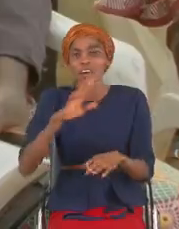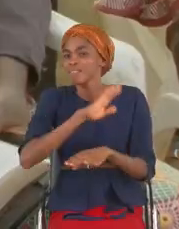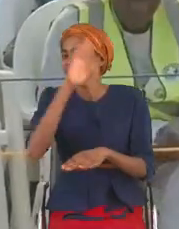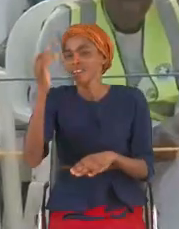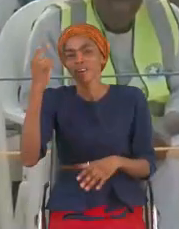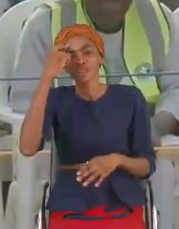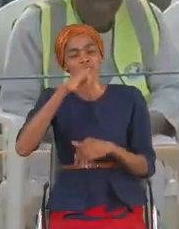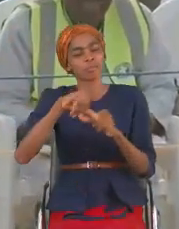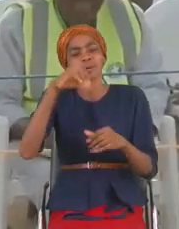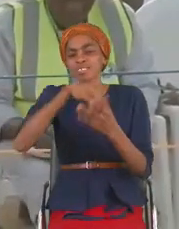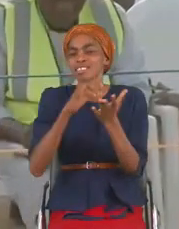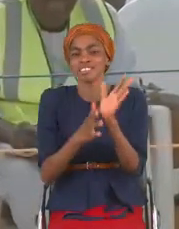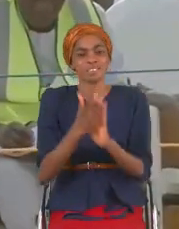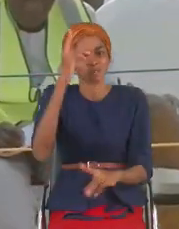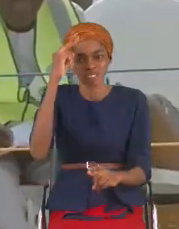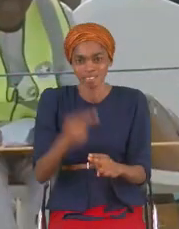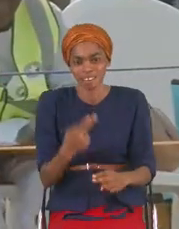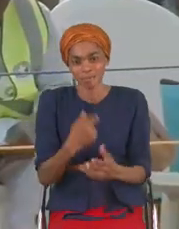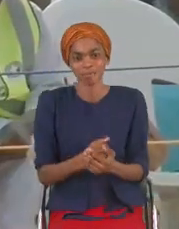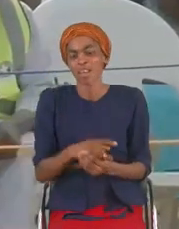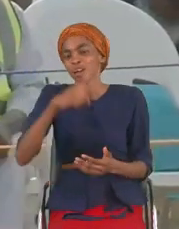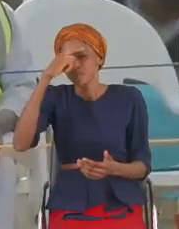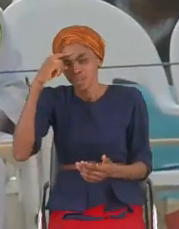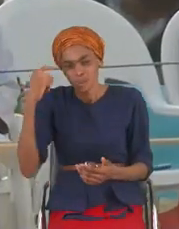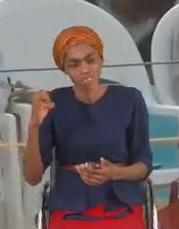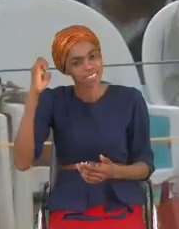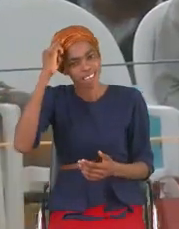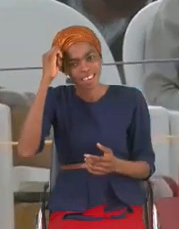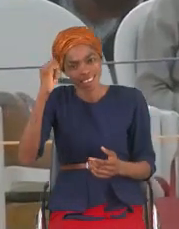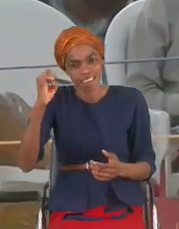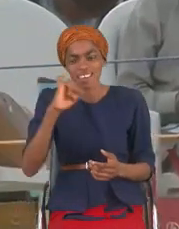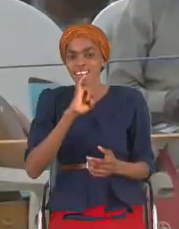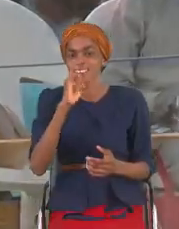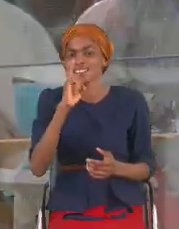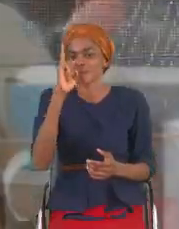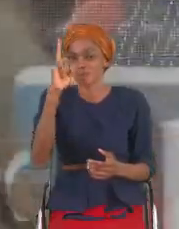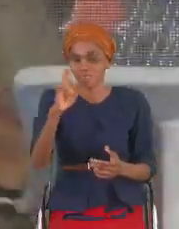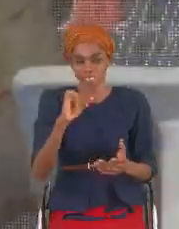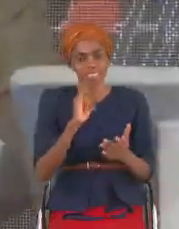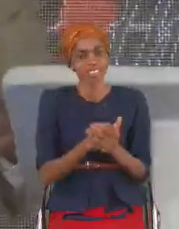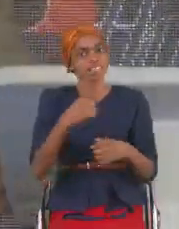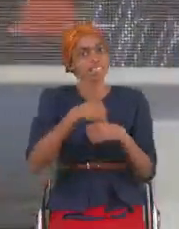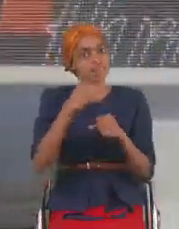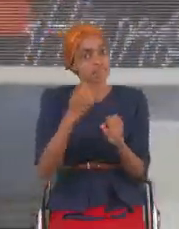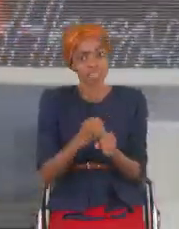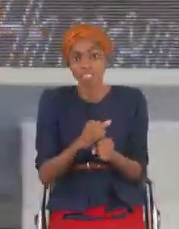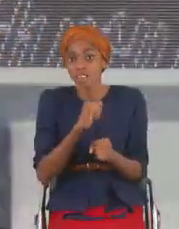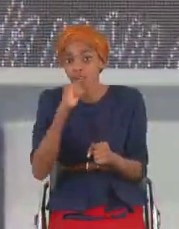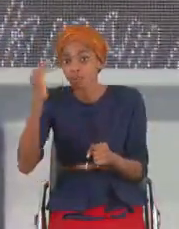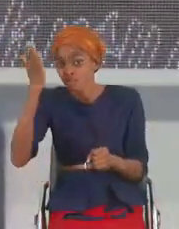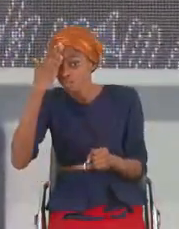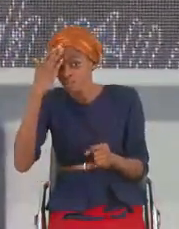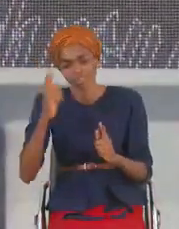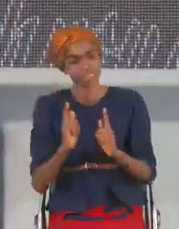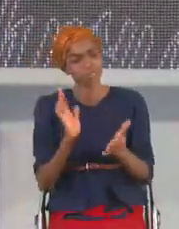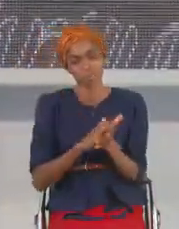in Jesus' name. Because he is the one that makes the unknown great.